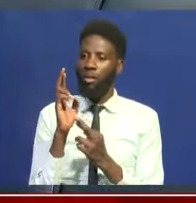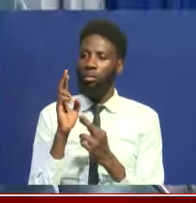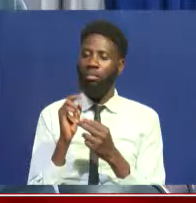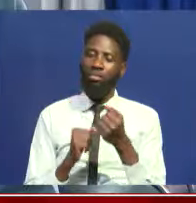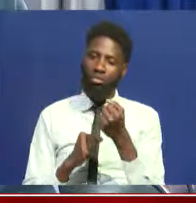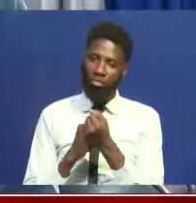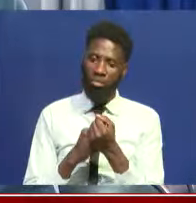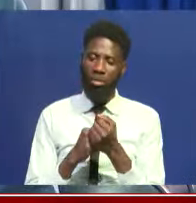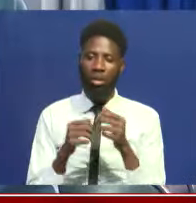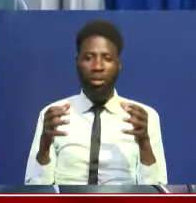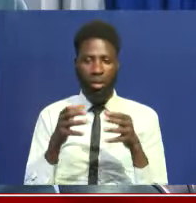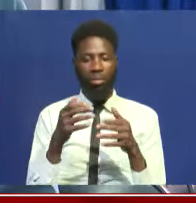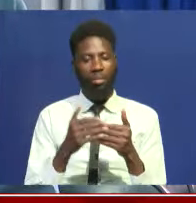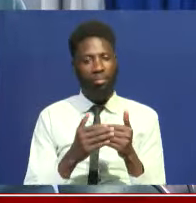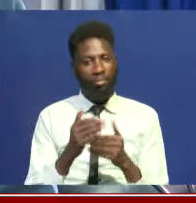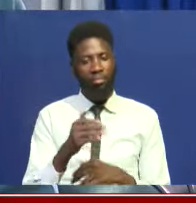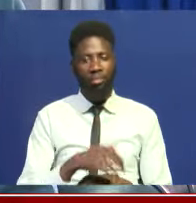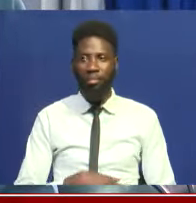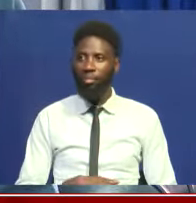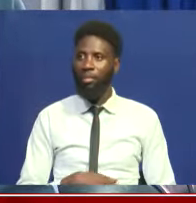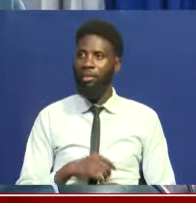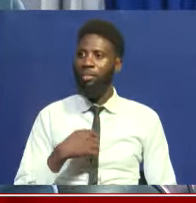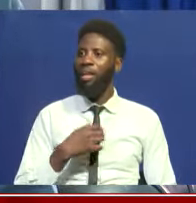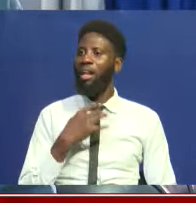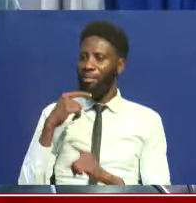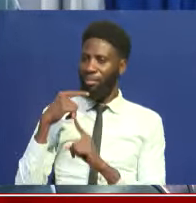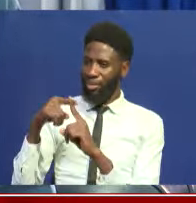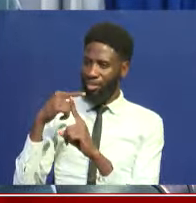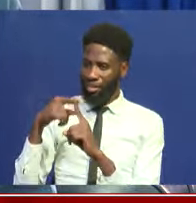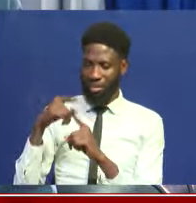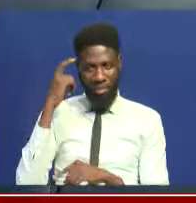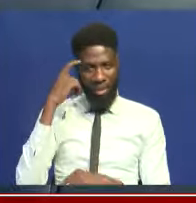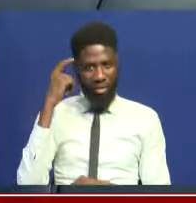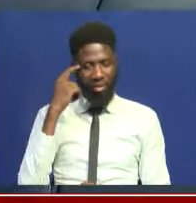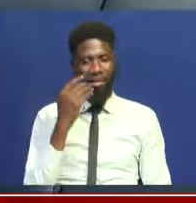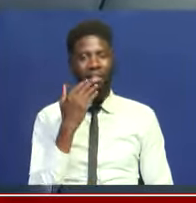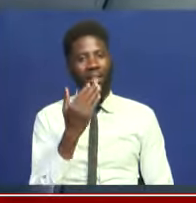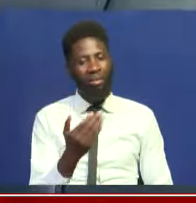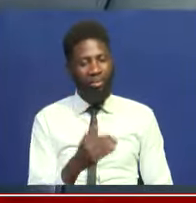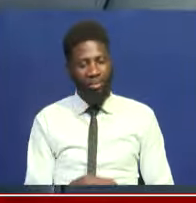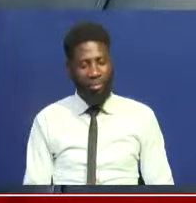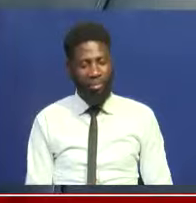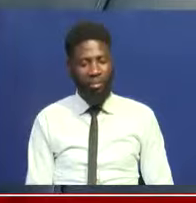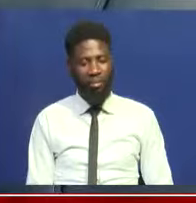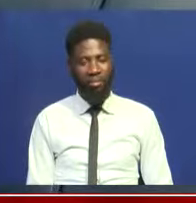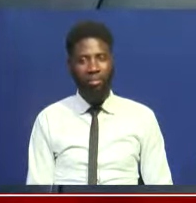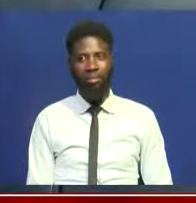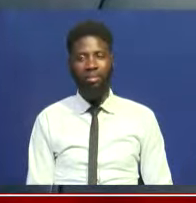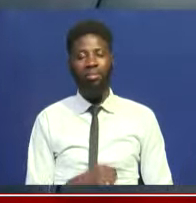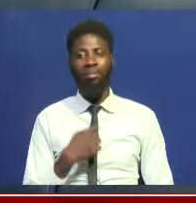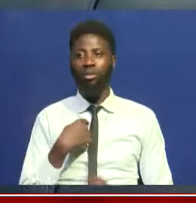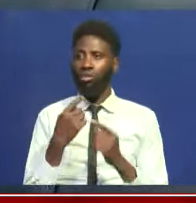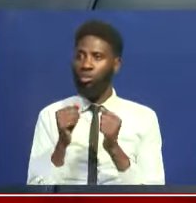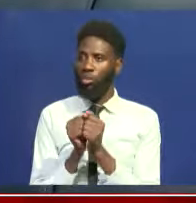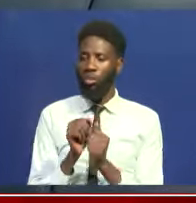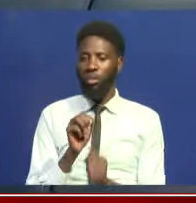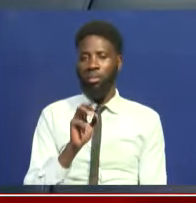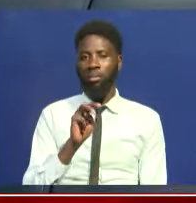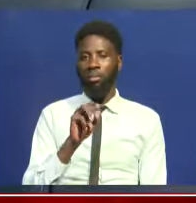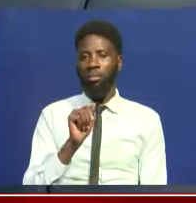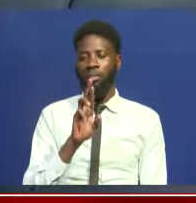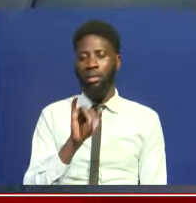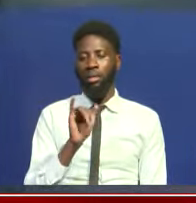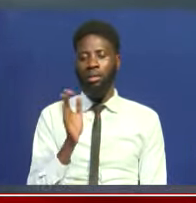way. I like that. The optimism is great. Thank you very much for speaking with us. Thank you, Betty. I have been speaking with Mary